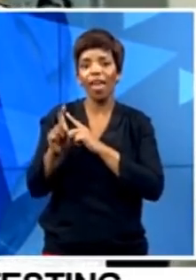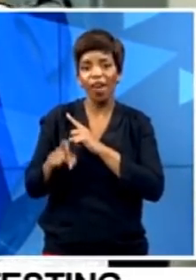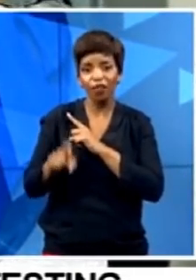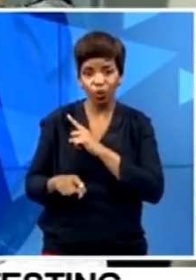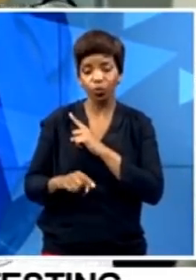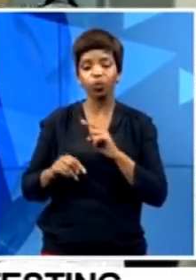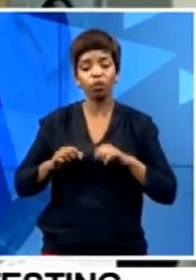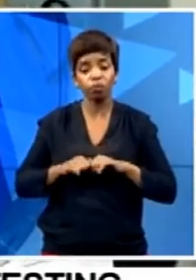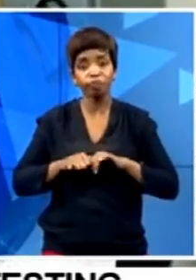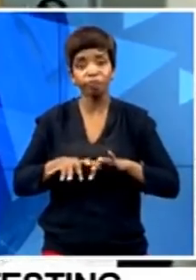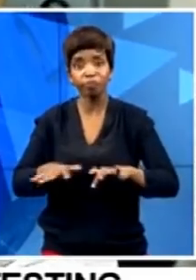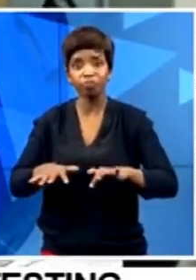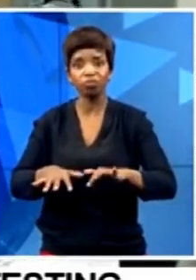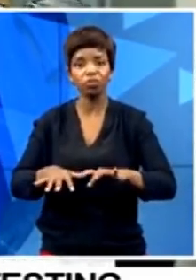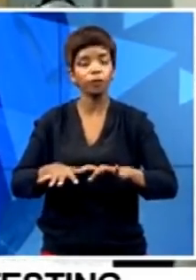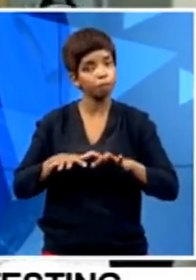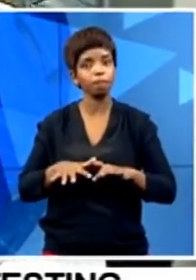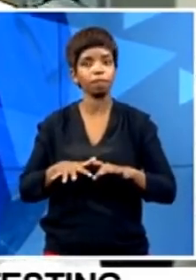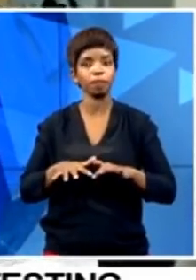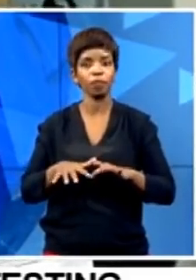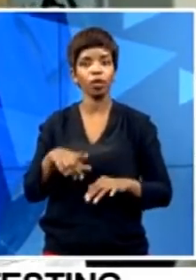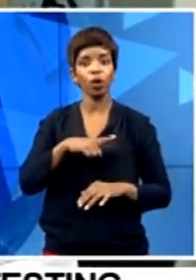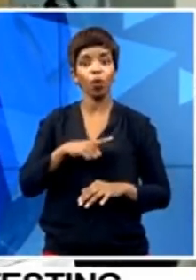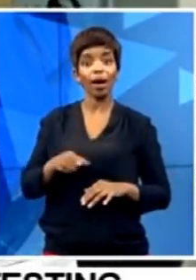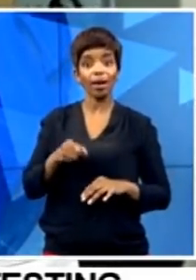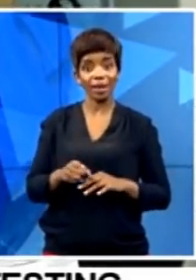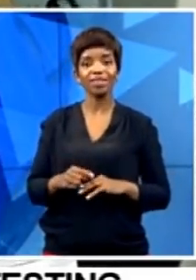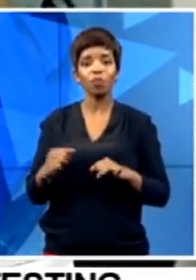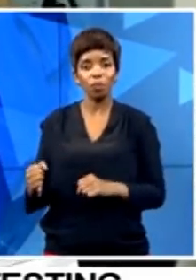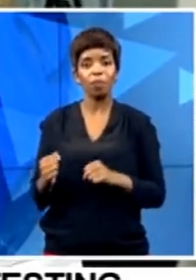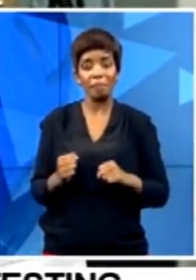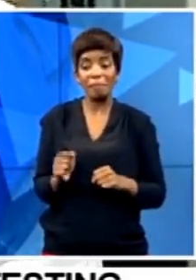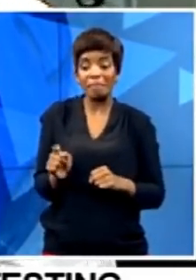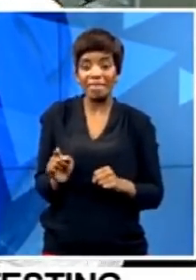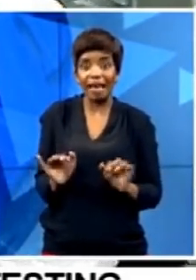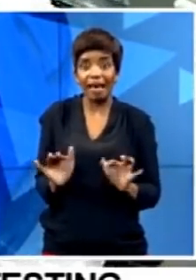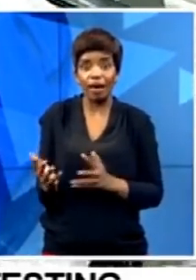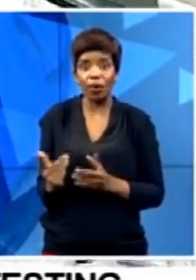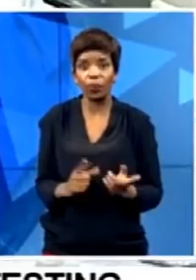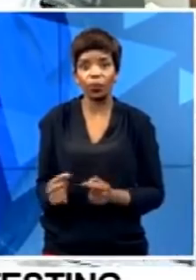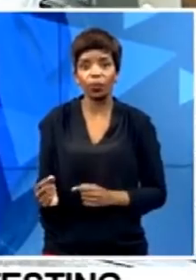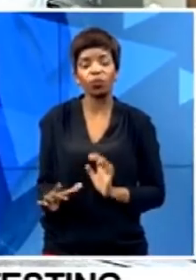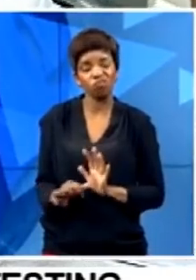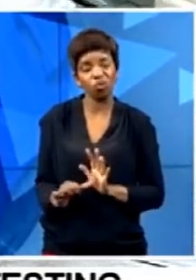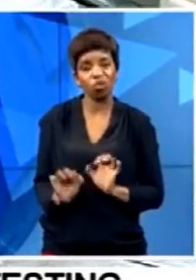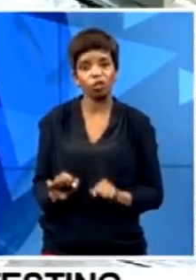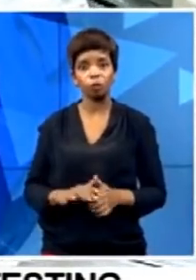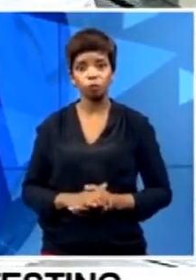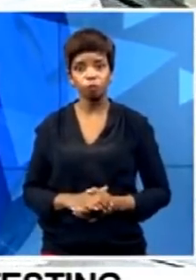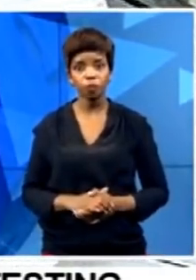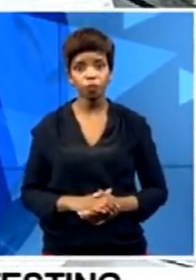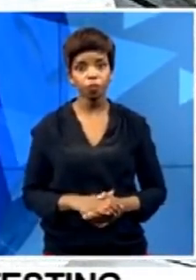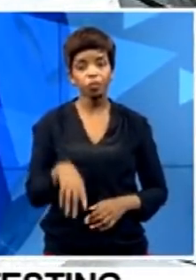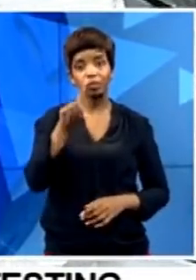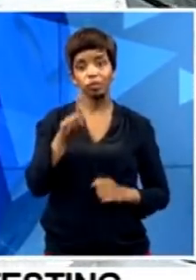this will remain there. How are you dealing with that? So it's going to be quite important. Then, Premier, lastly, you said earlier on that we have about